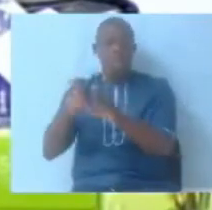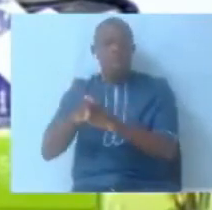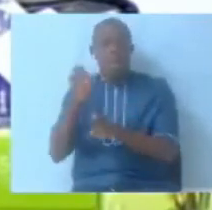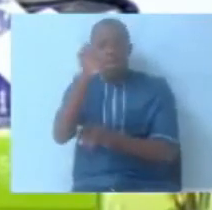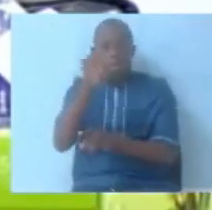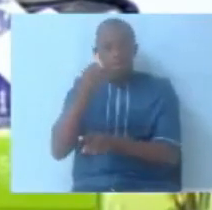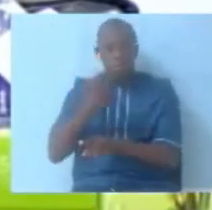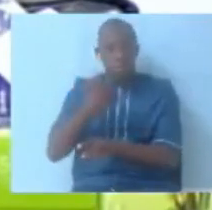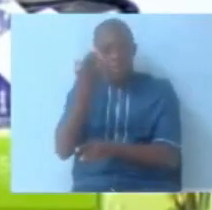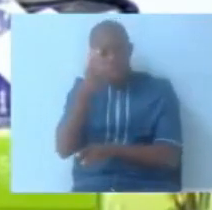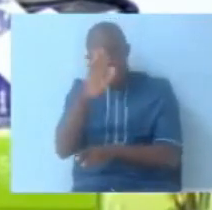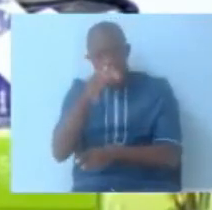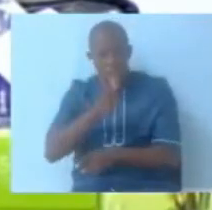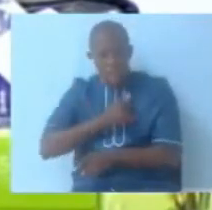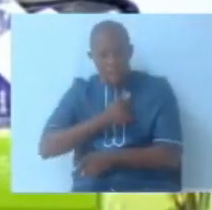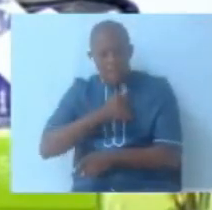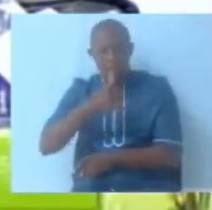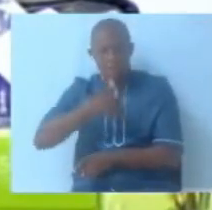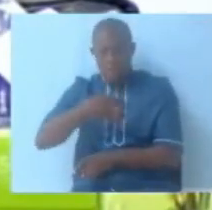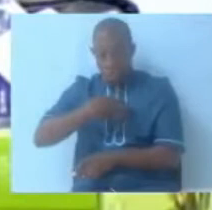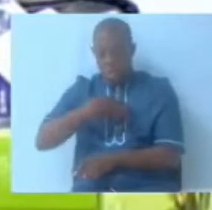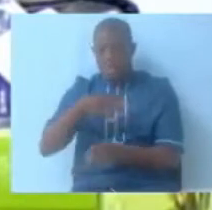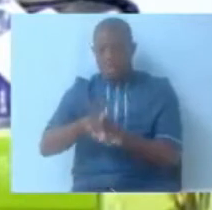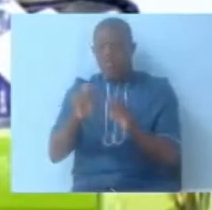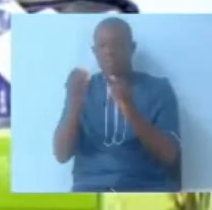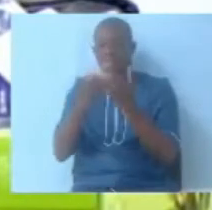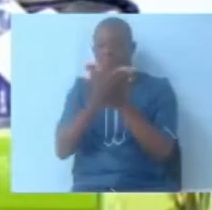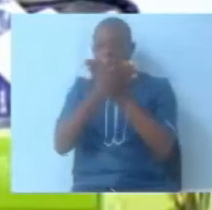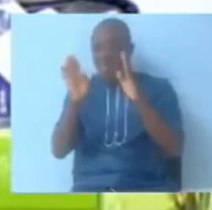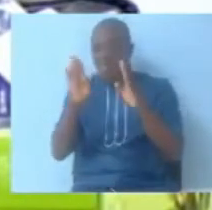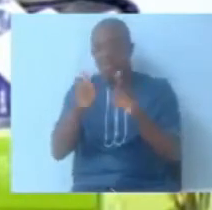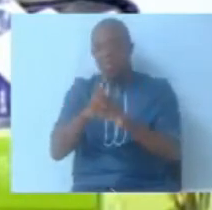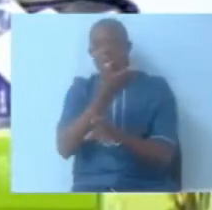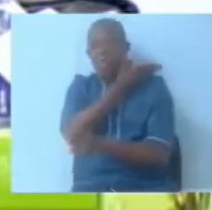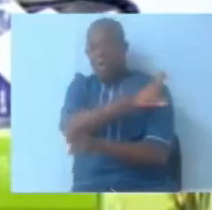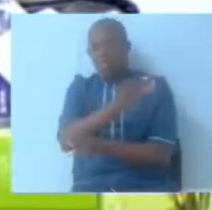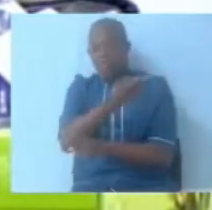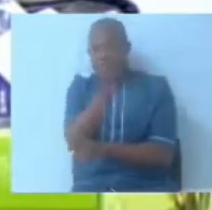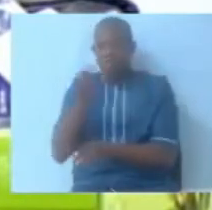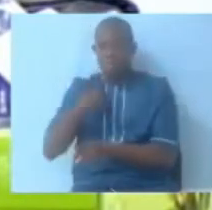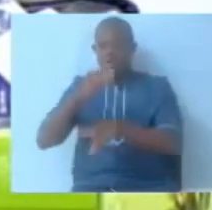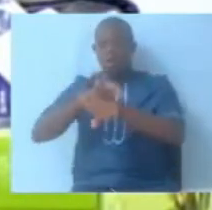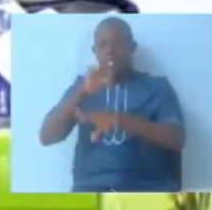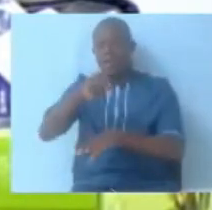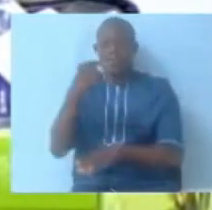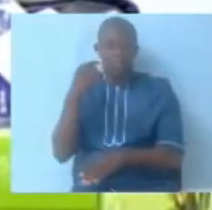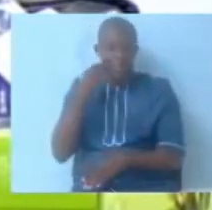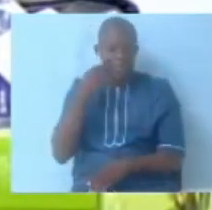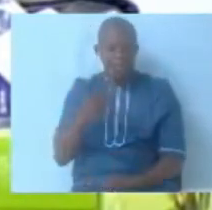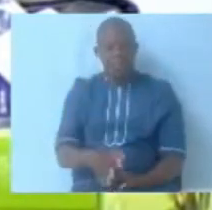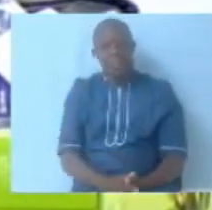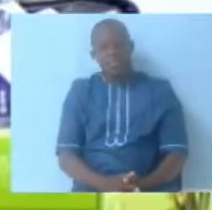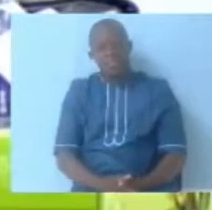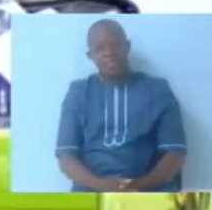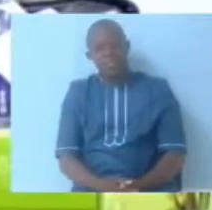I was going to release them. Ha, woda bijele on that day. Woda bijele de bari kanto la karado fananda bijele